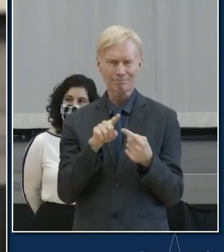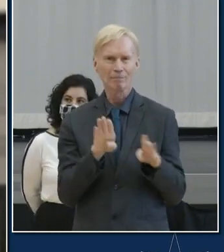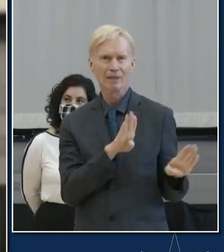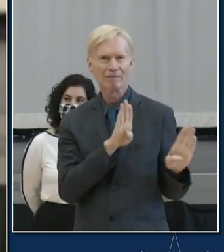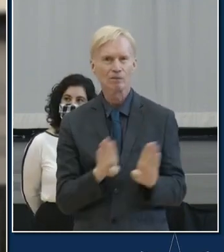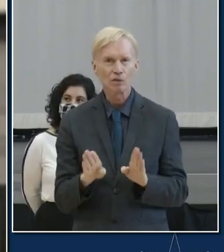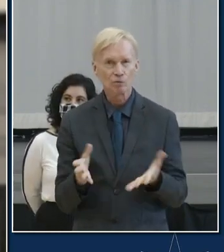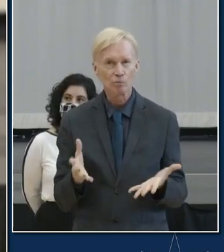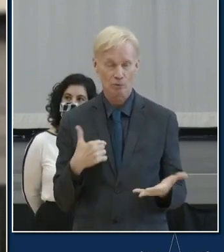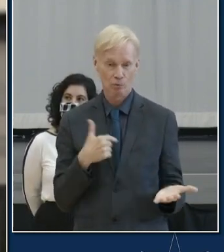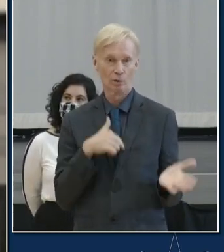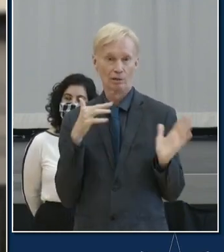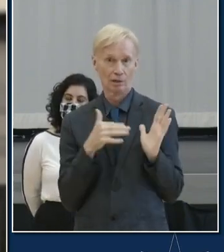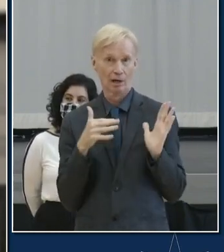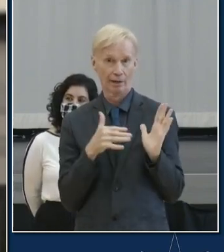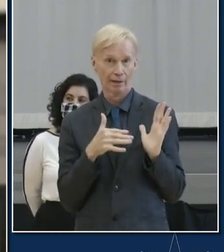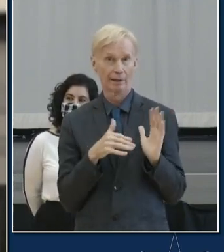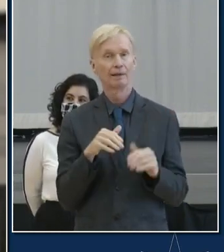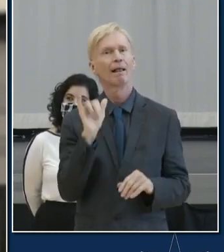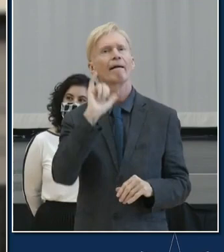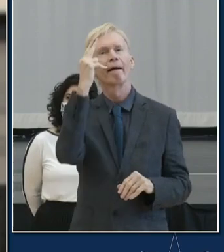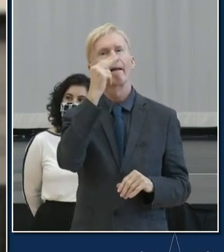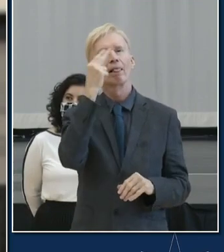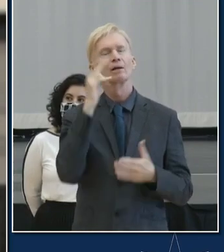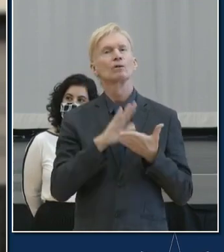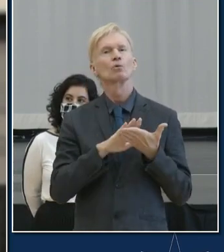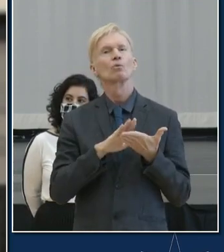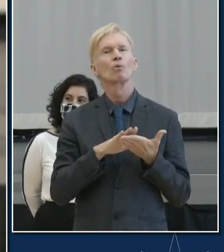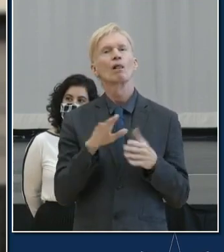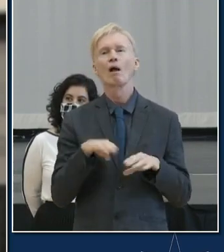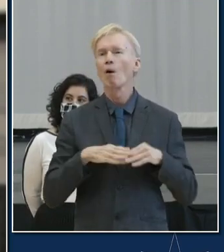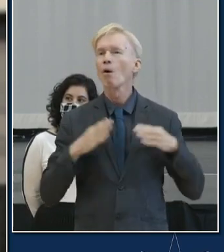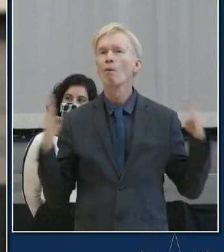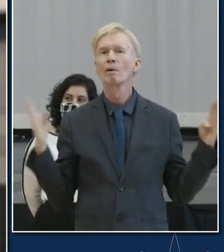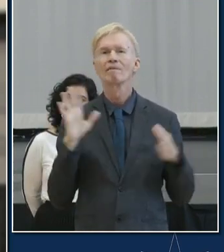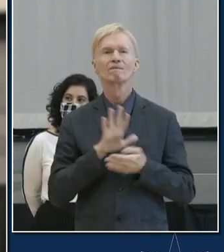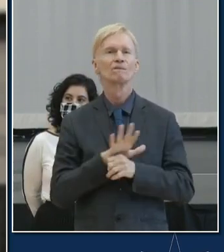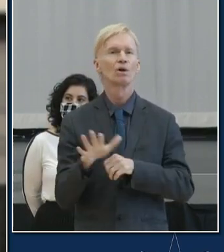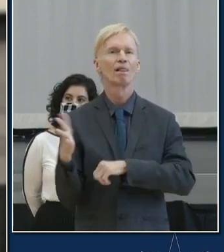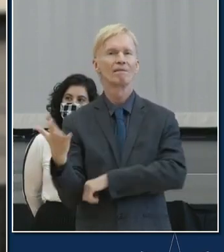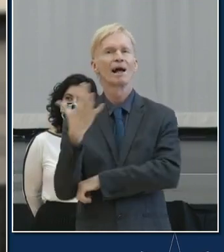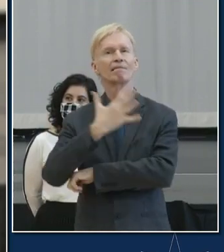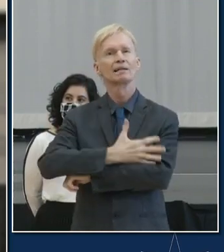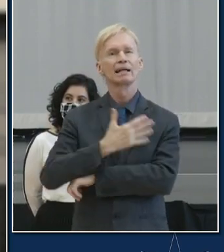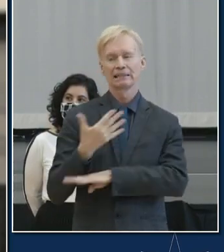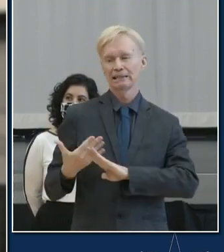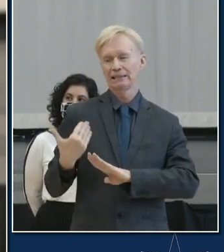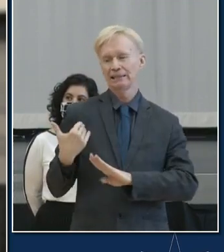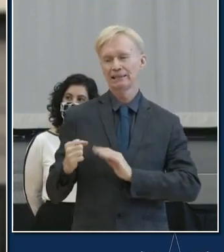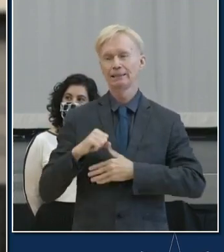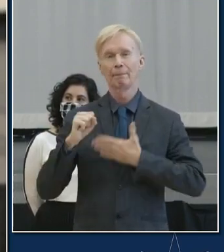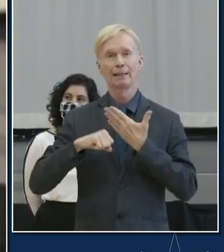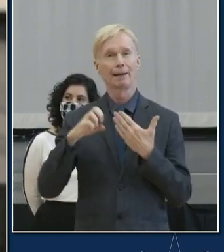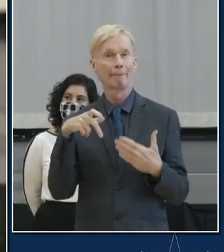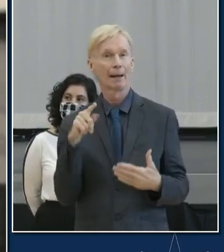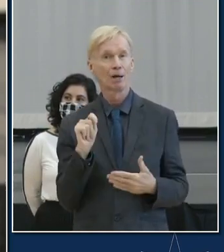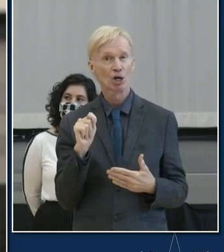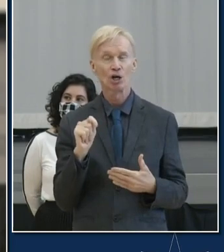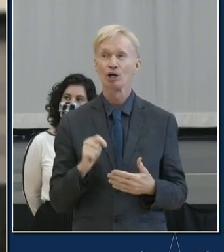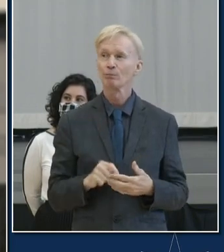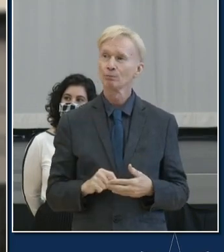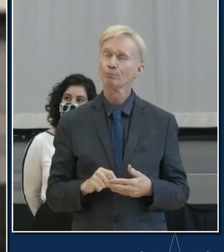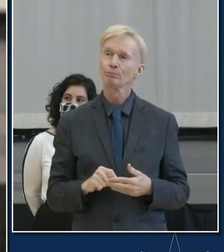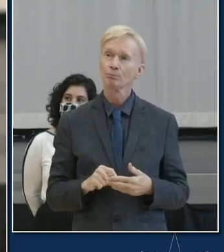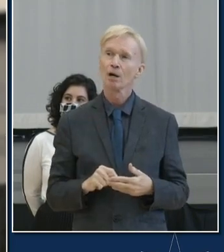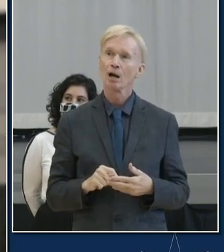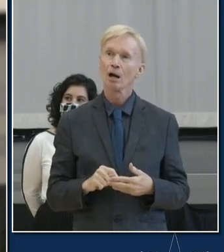lot, for example, the Archdiocese schools that opened full 5-day back last September, and